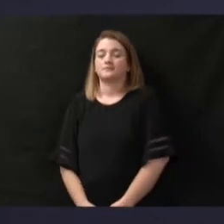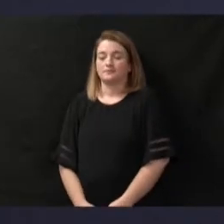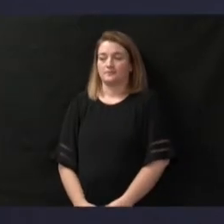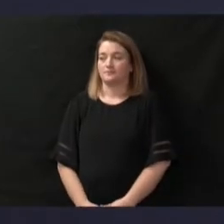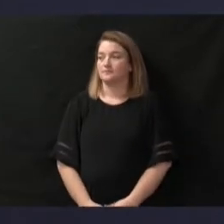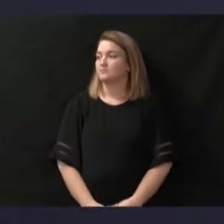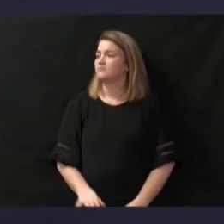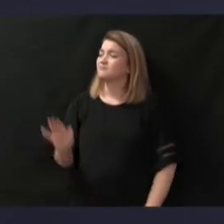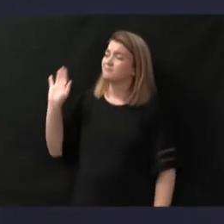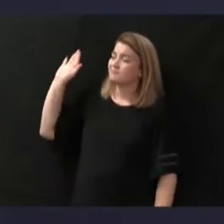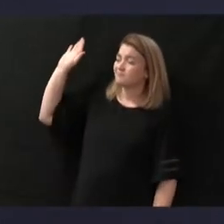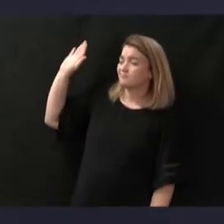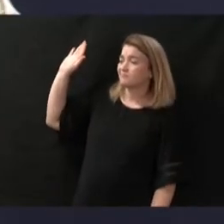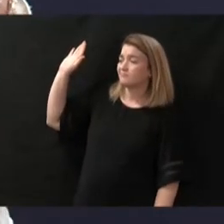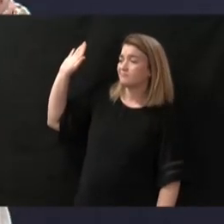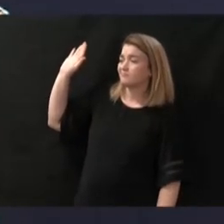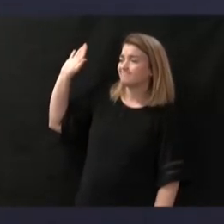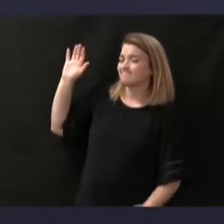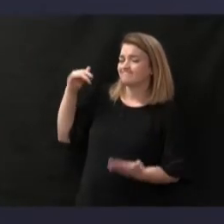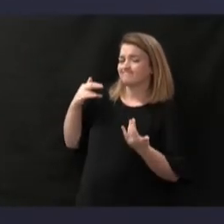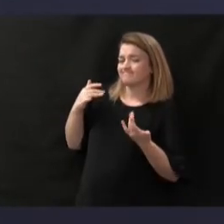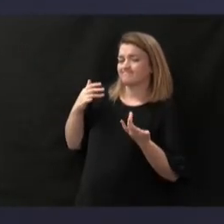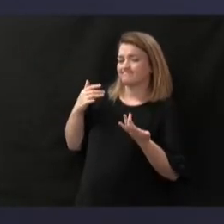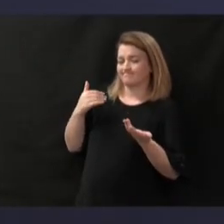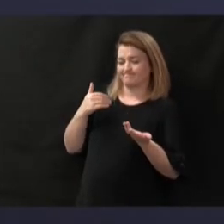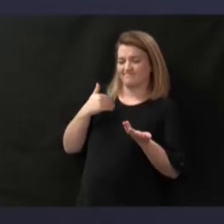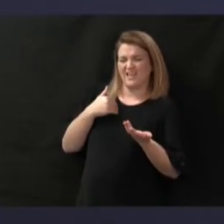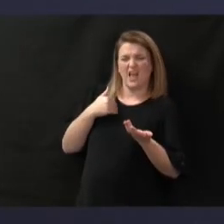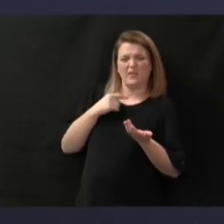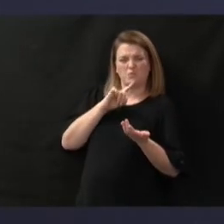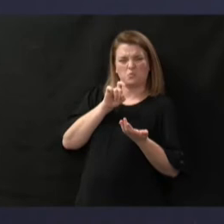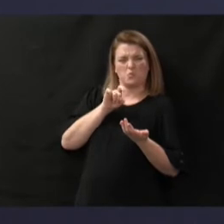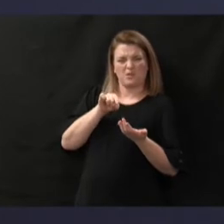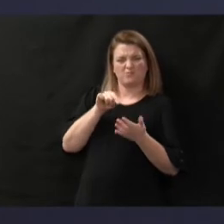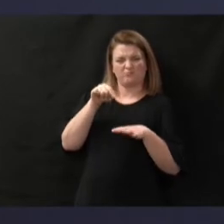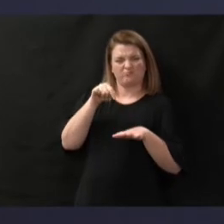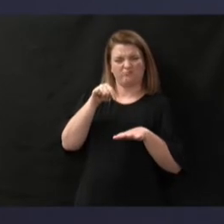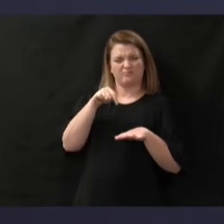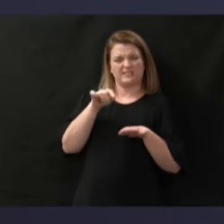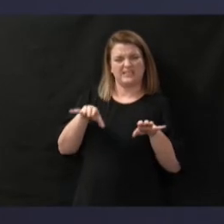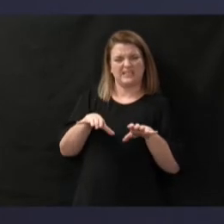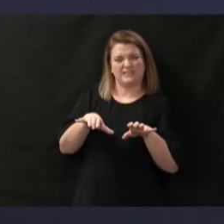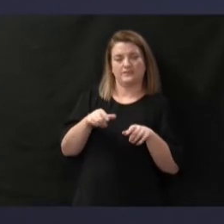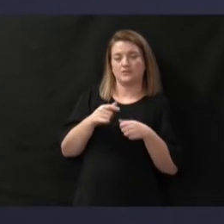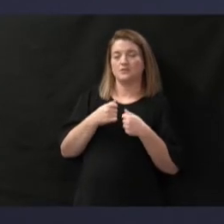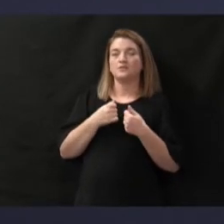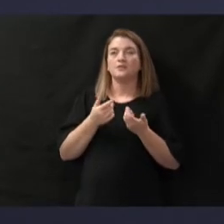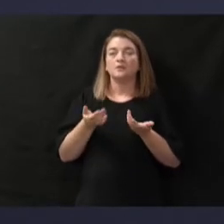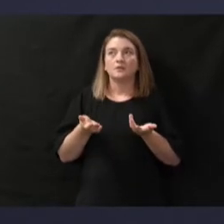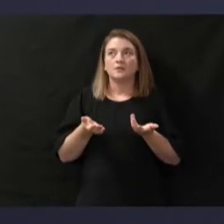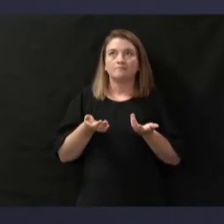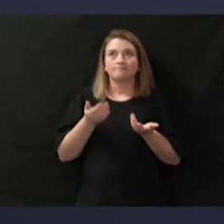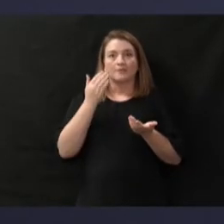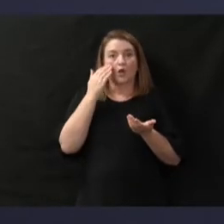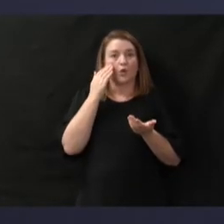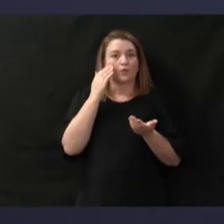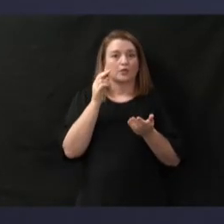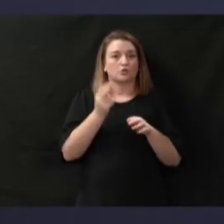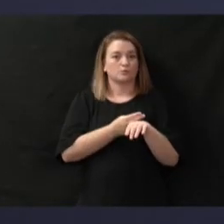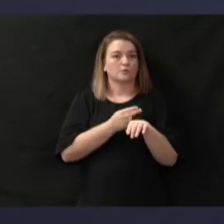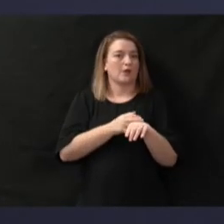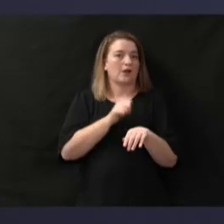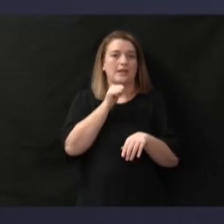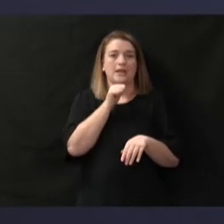I have a question about the finger dictation. Mm-hmm. Would it be, I know we use our non-dominant hand, but